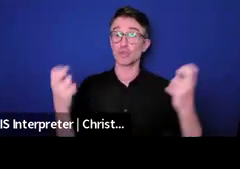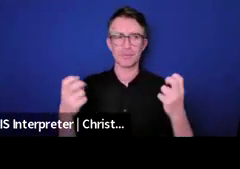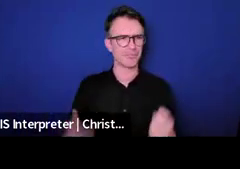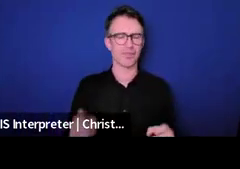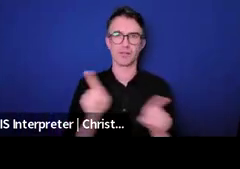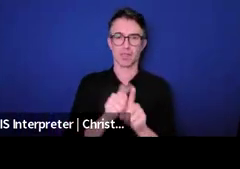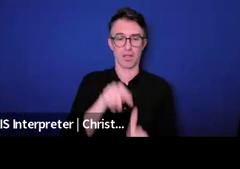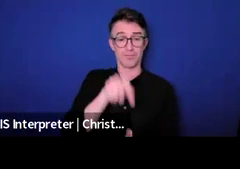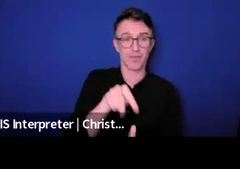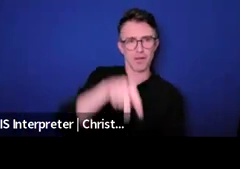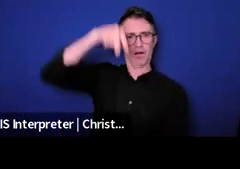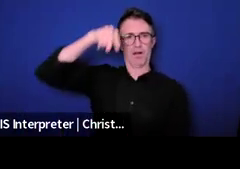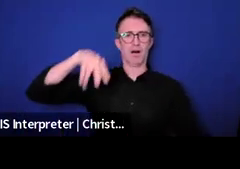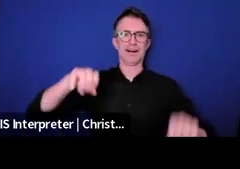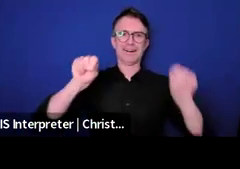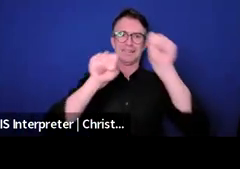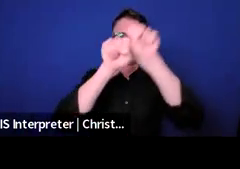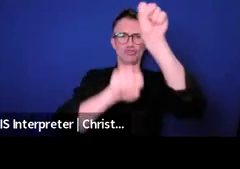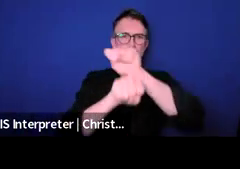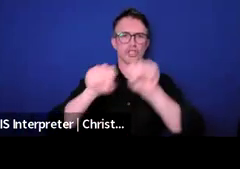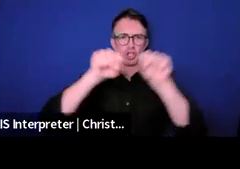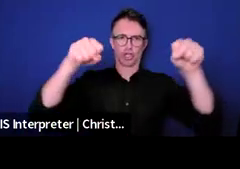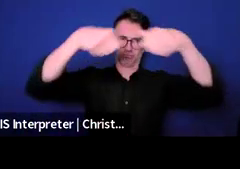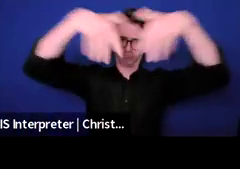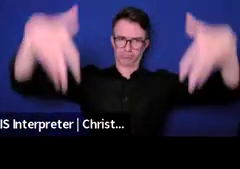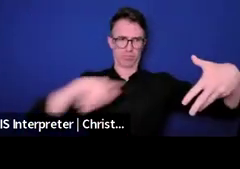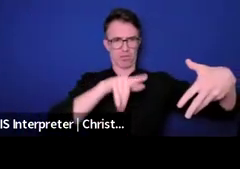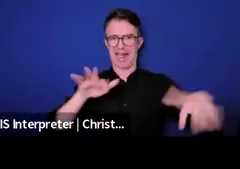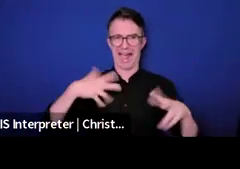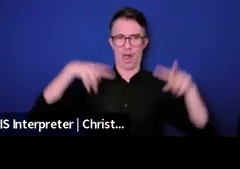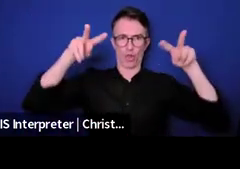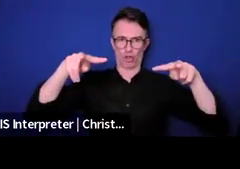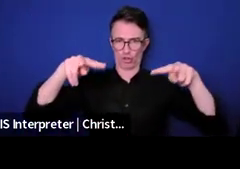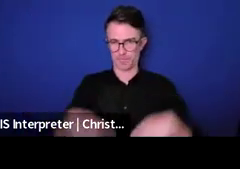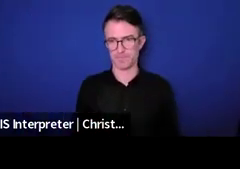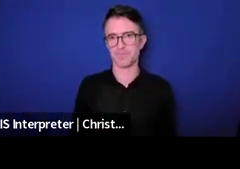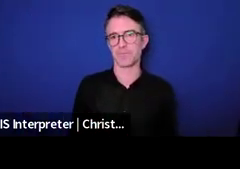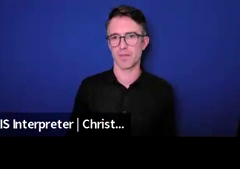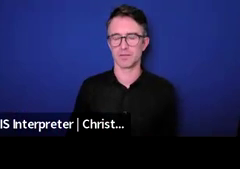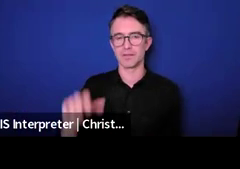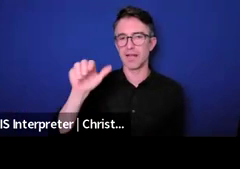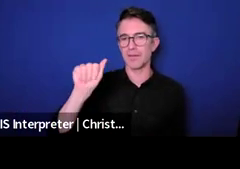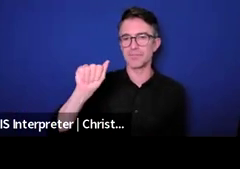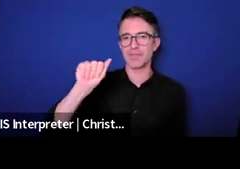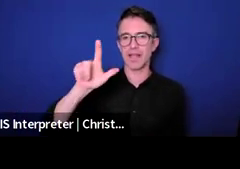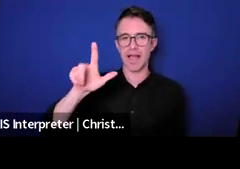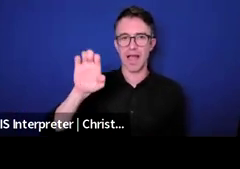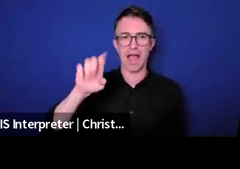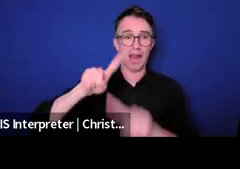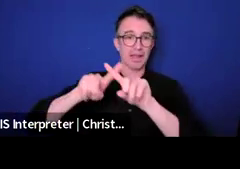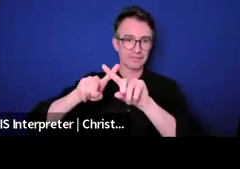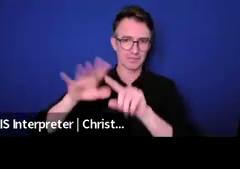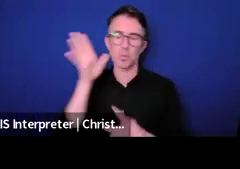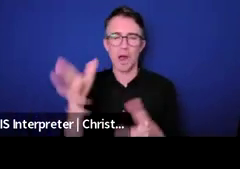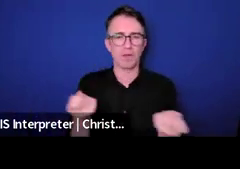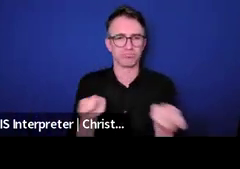of country examples. Thank you very much for listening to this on the overview of the state of play. We will also share some resources in the chat, and I believe have